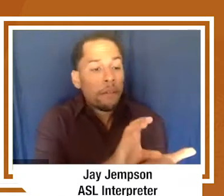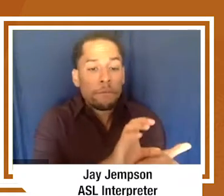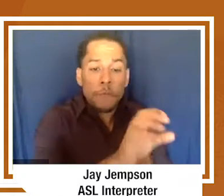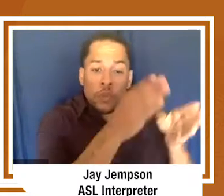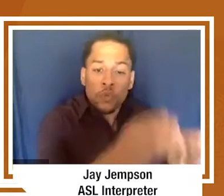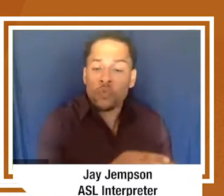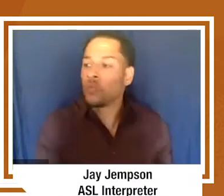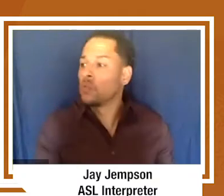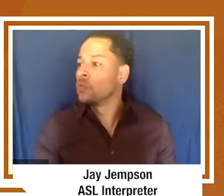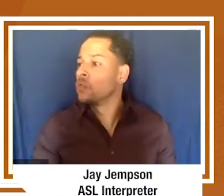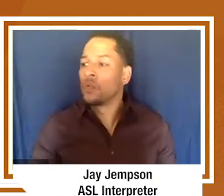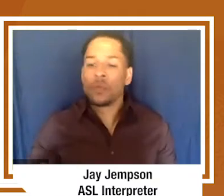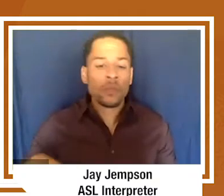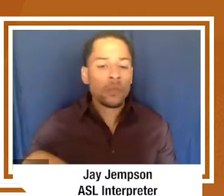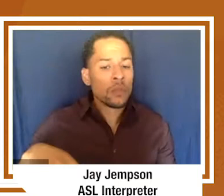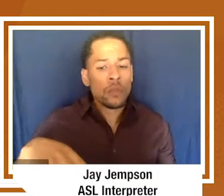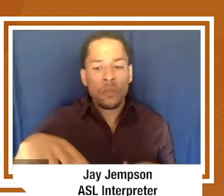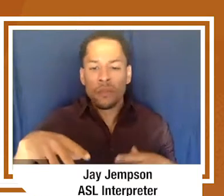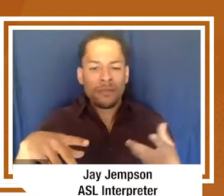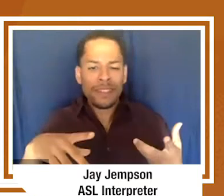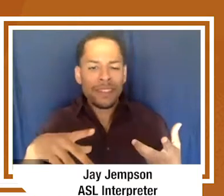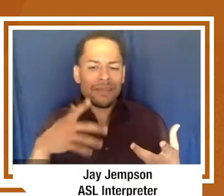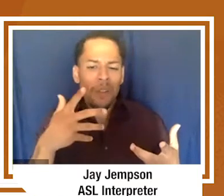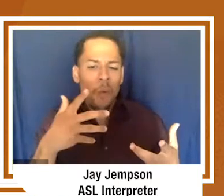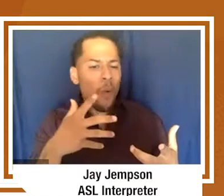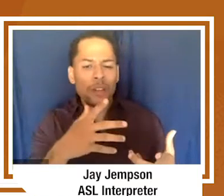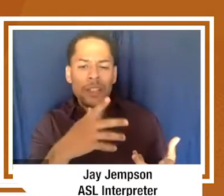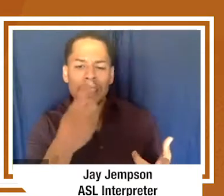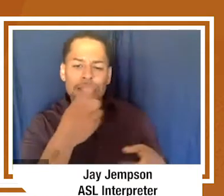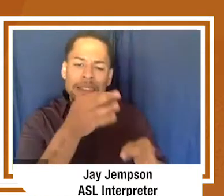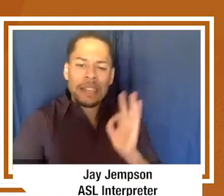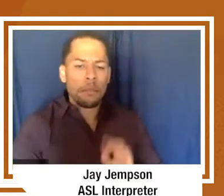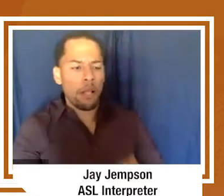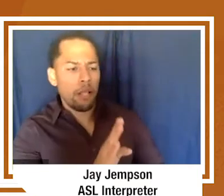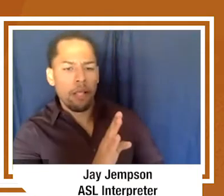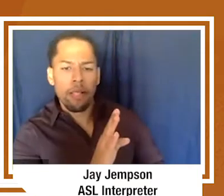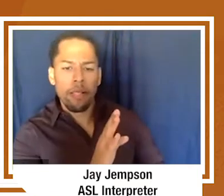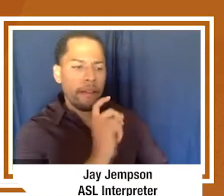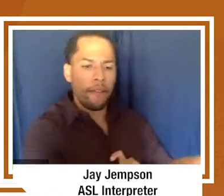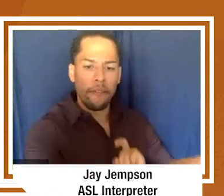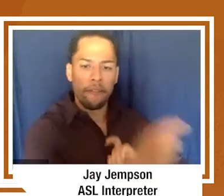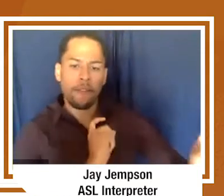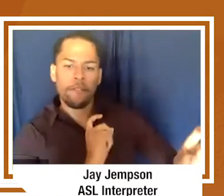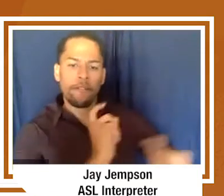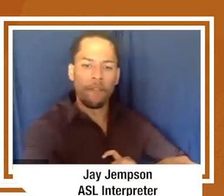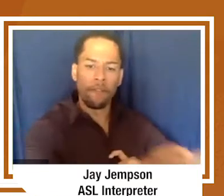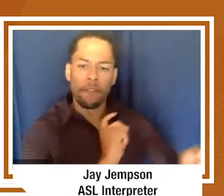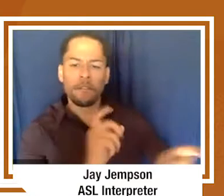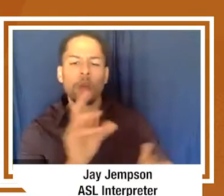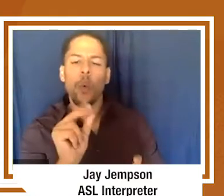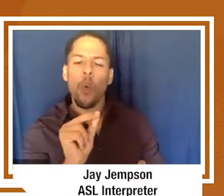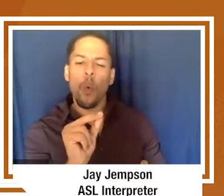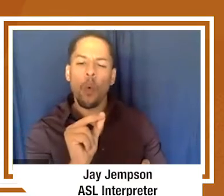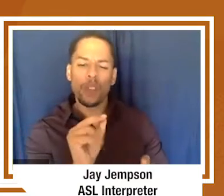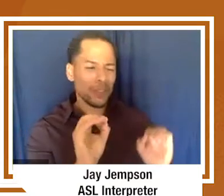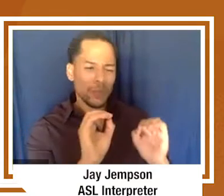funders, and especially with our artists. We don't want it to just be transactional and not have any kind of